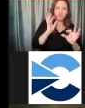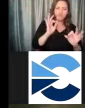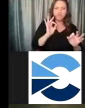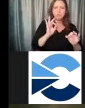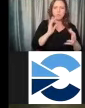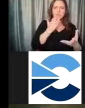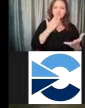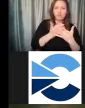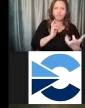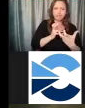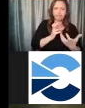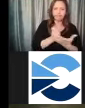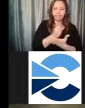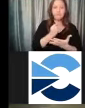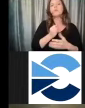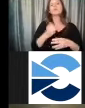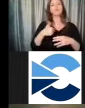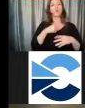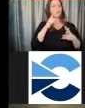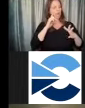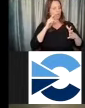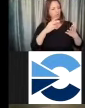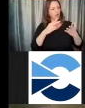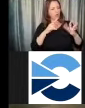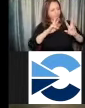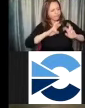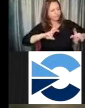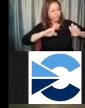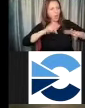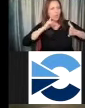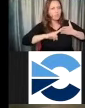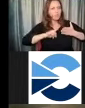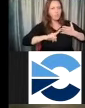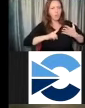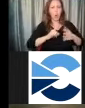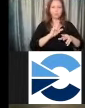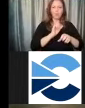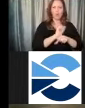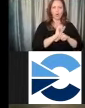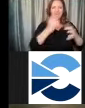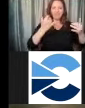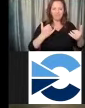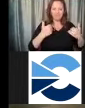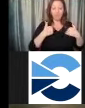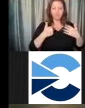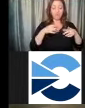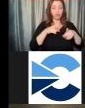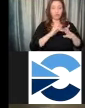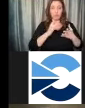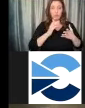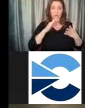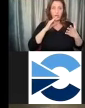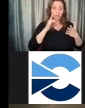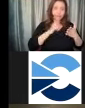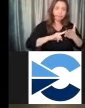did a review of existing work and a number of studies. In our review, I was